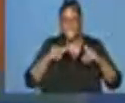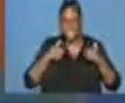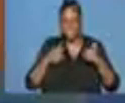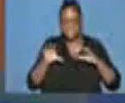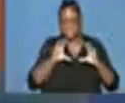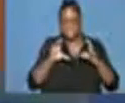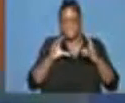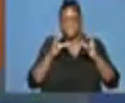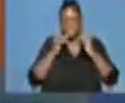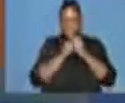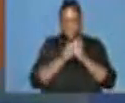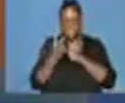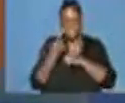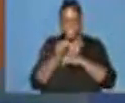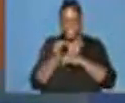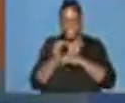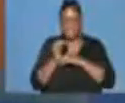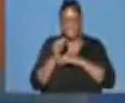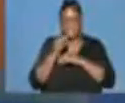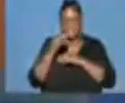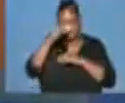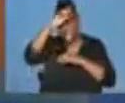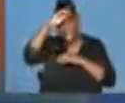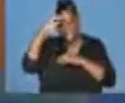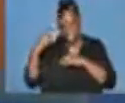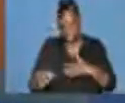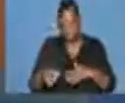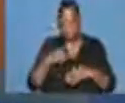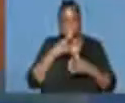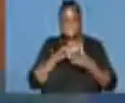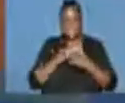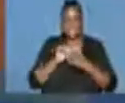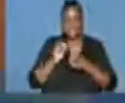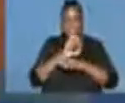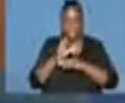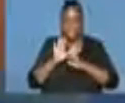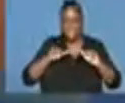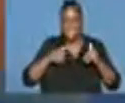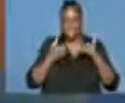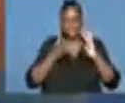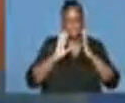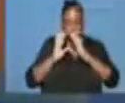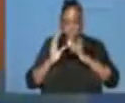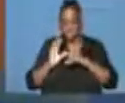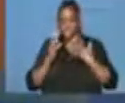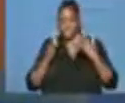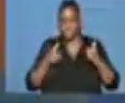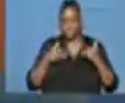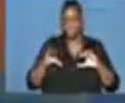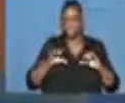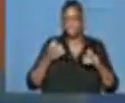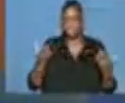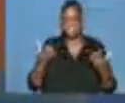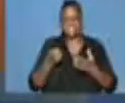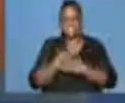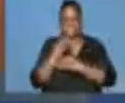heat advisories do not go outside between certain hours. So this has an impact on how we relate to our environment. It has an impact on